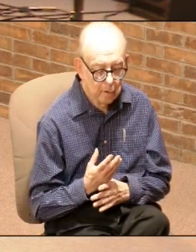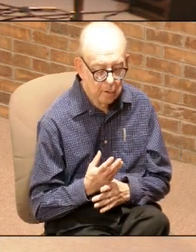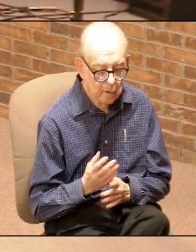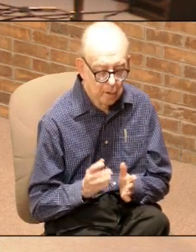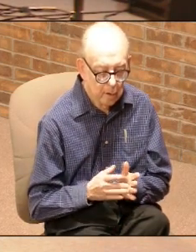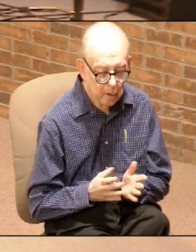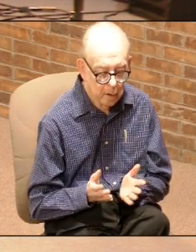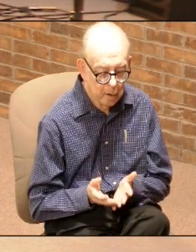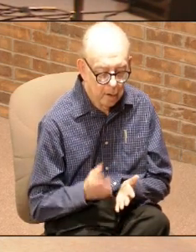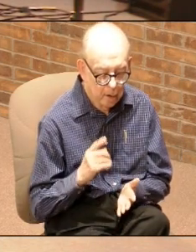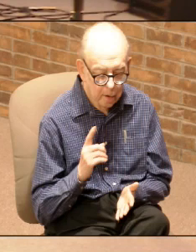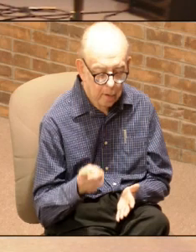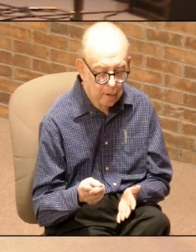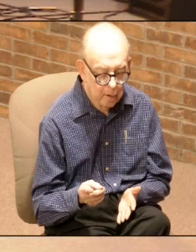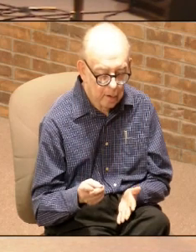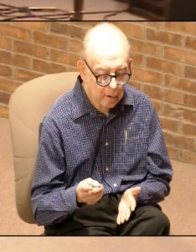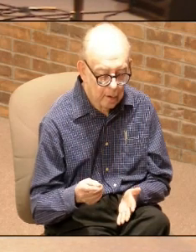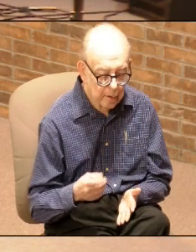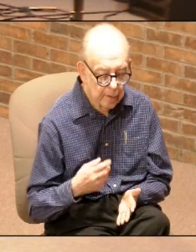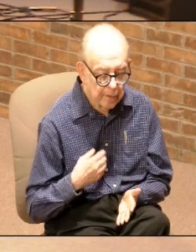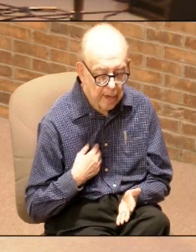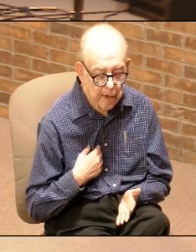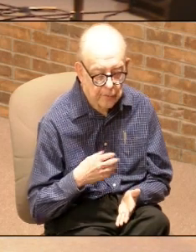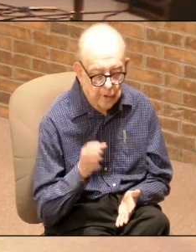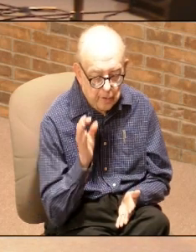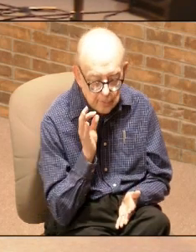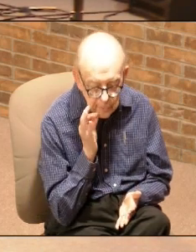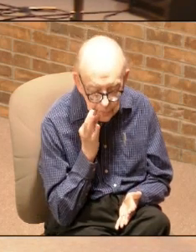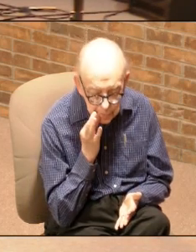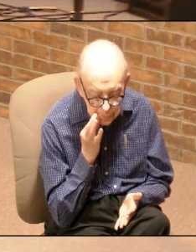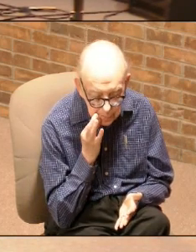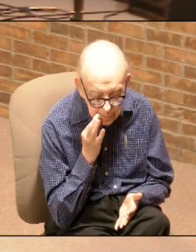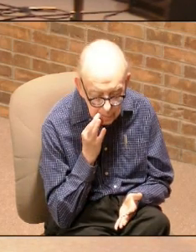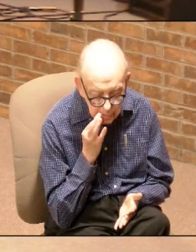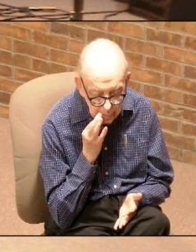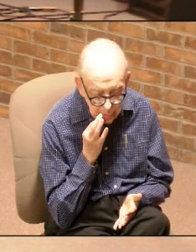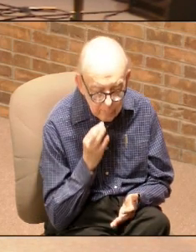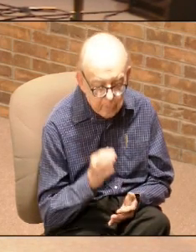Bible says they bear fruit.